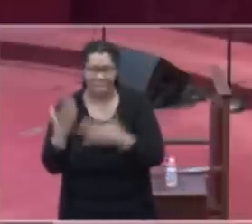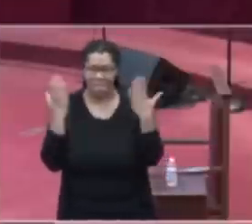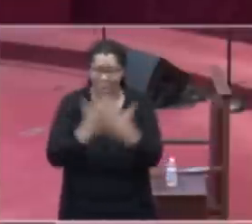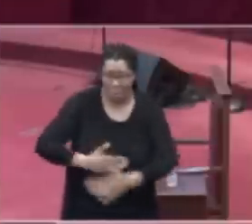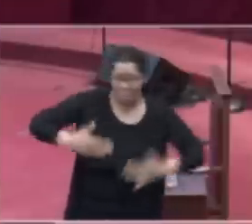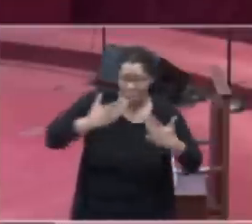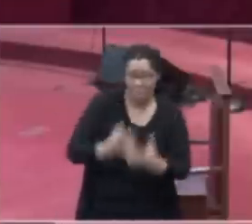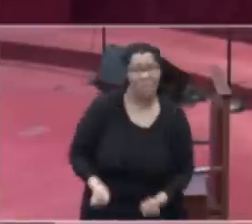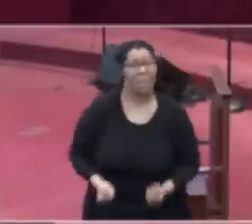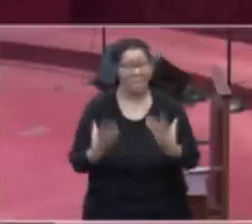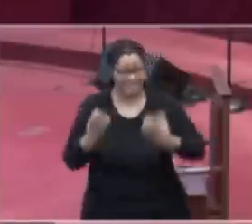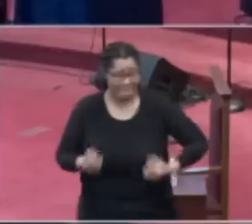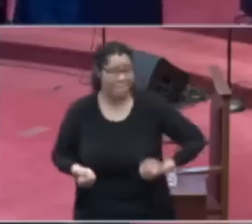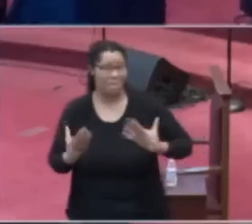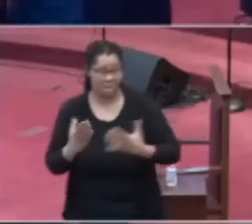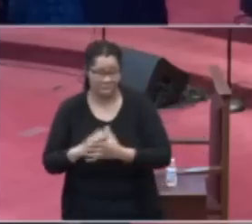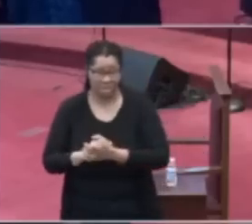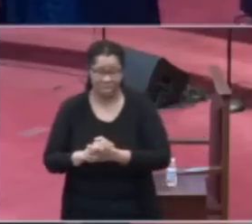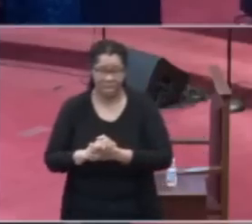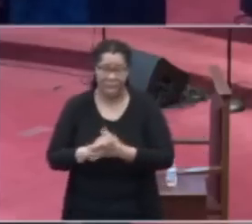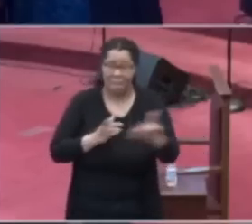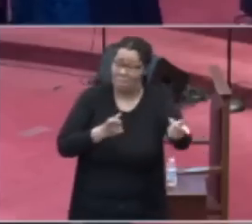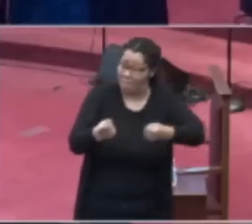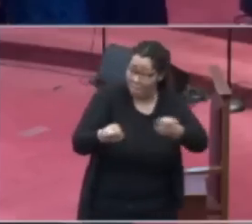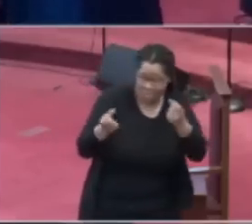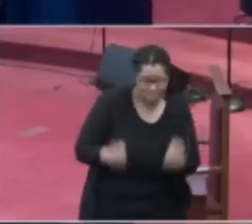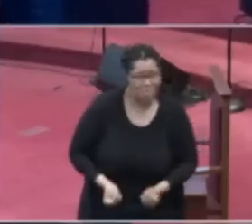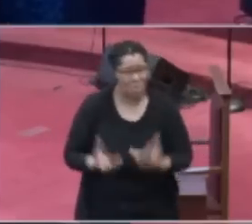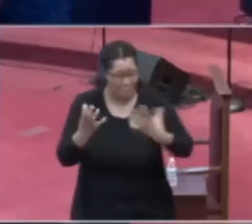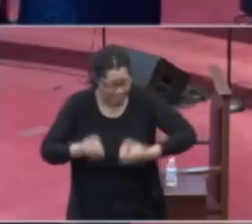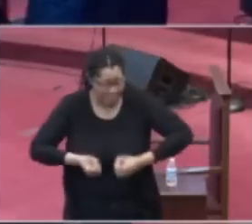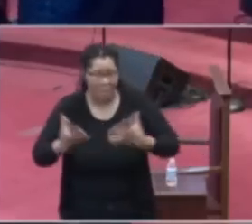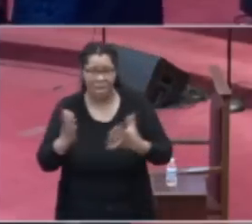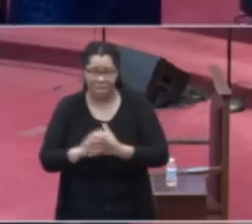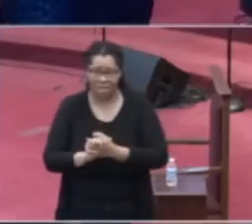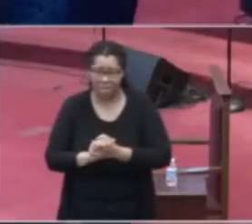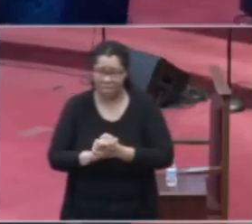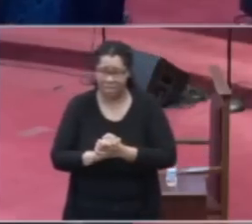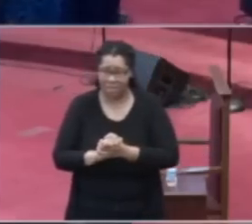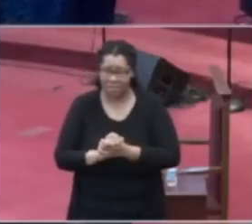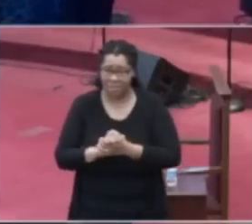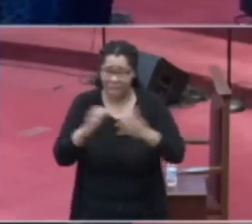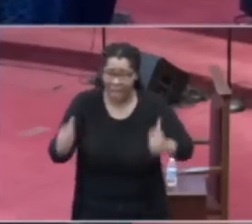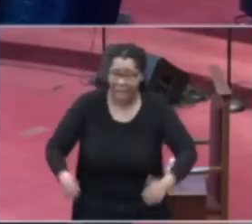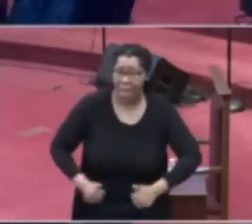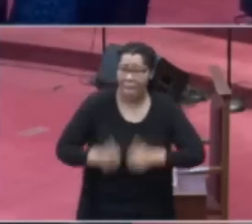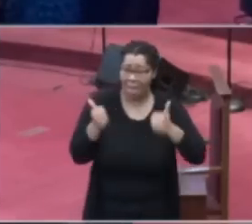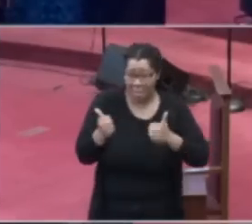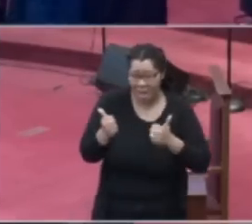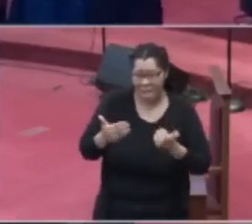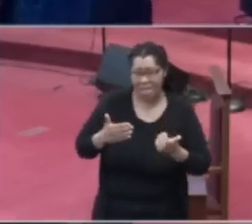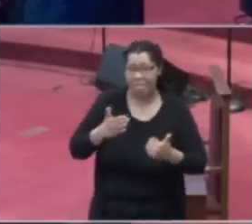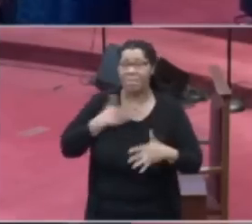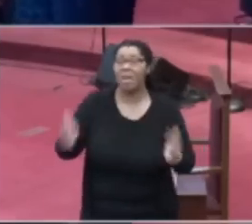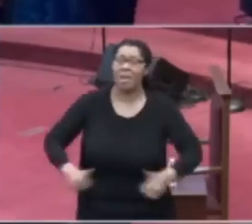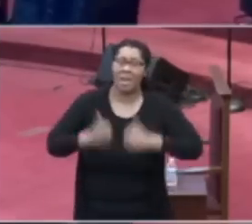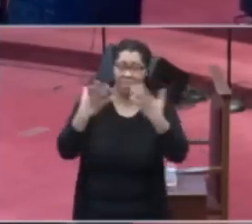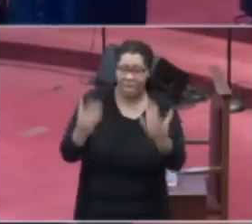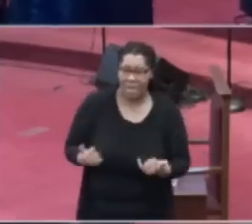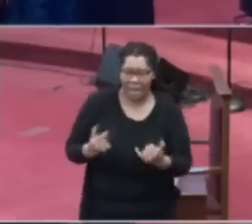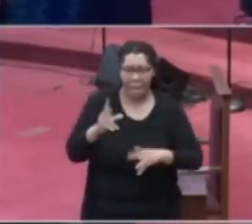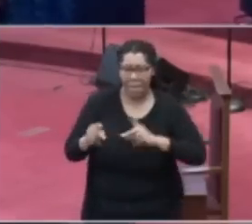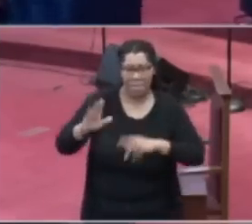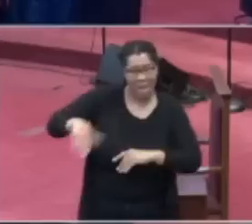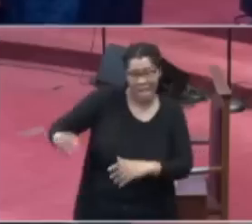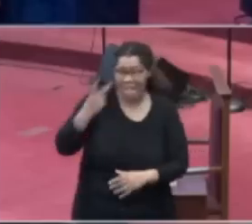enjoying too much. I'm stewarding too much. I'm living in the eyes have not seen, ears have